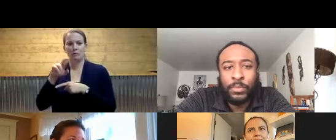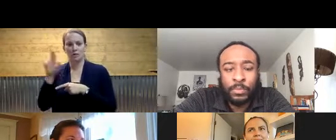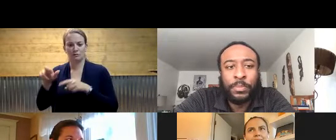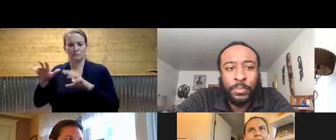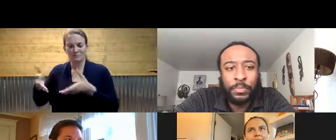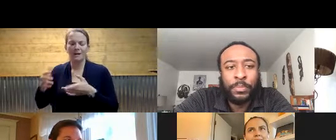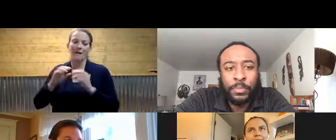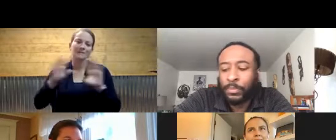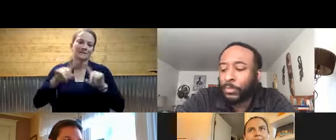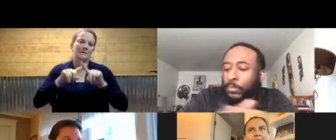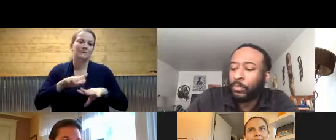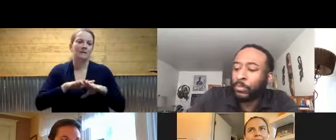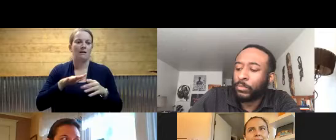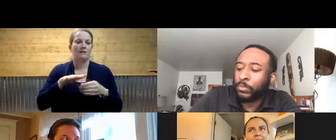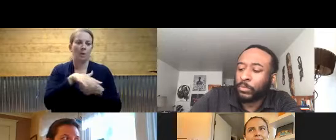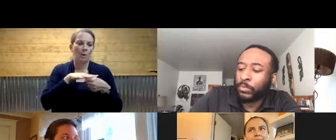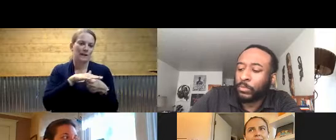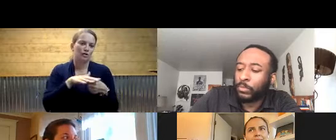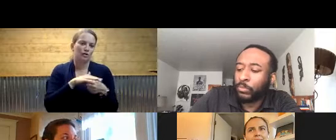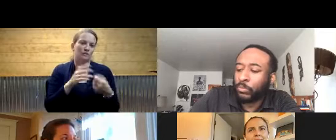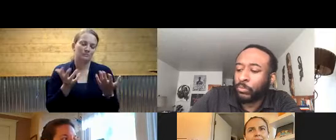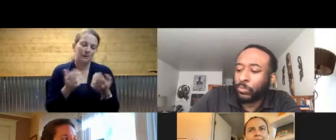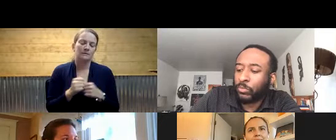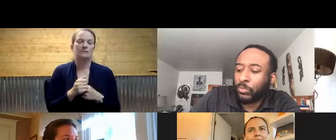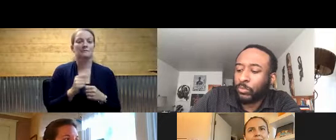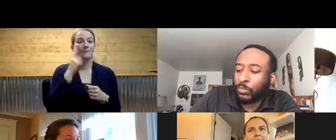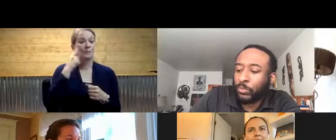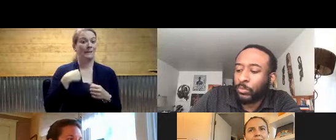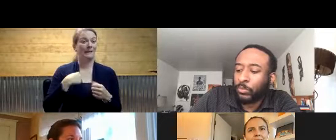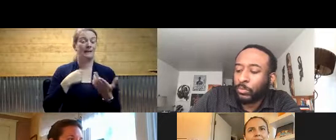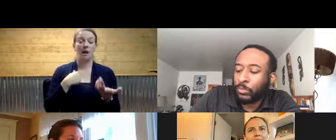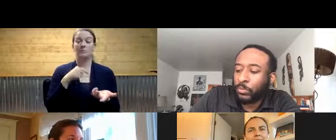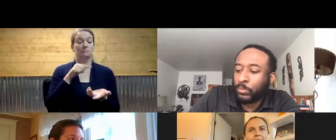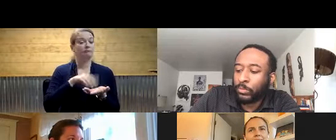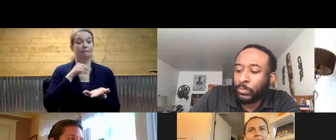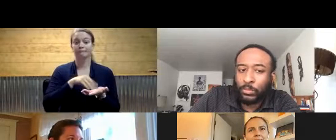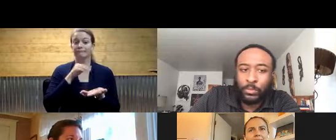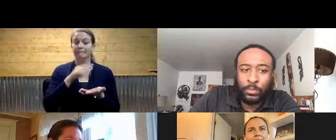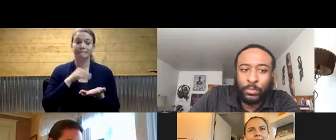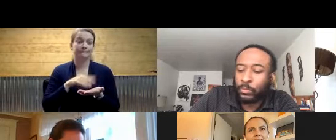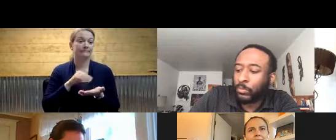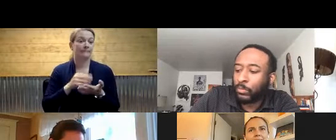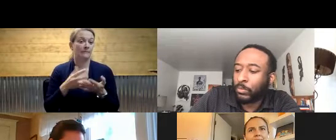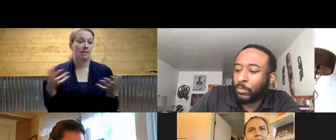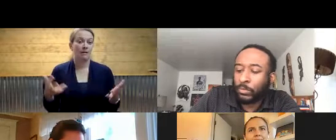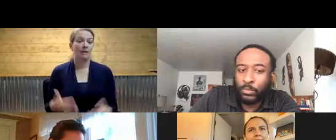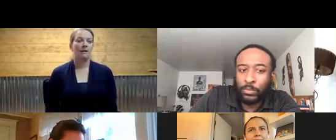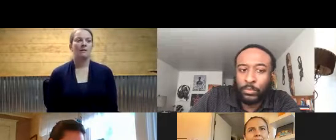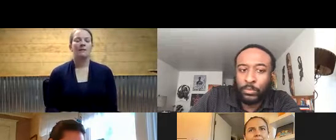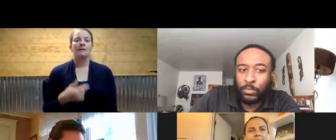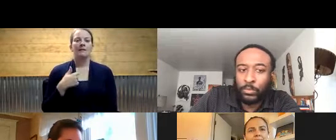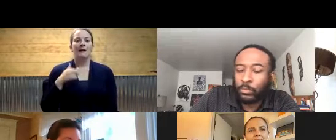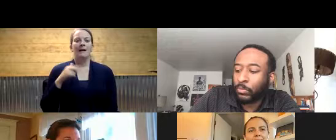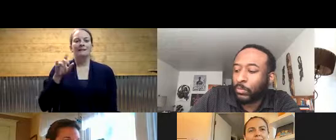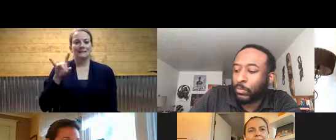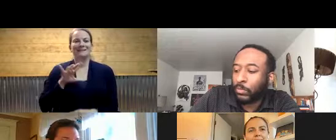obviously. But yeah, so for me, it was just like a learning experience throughout. I did take part in the